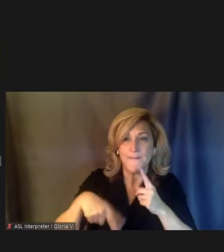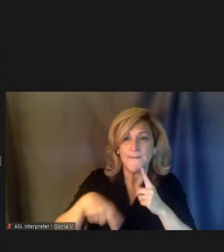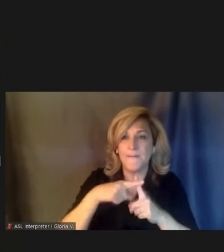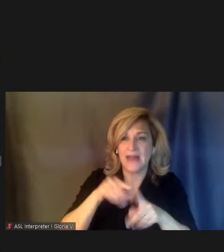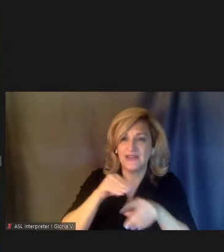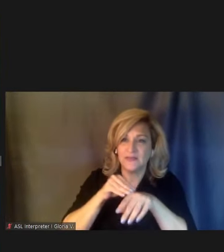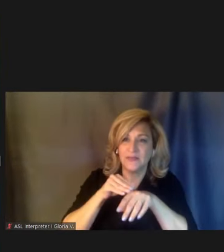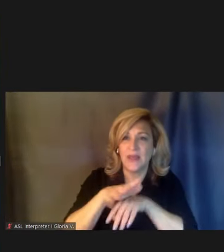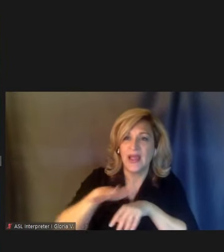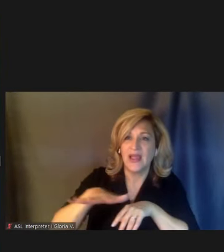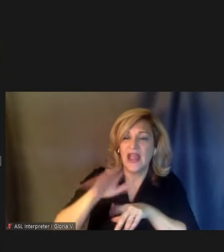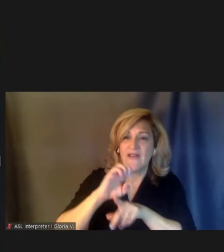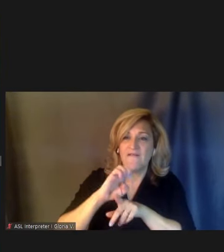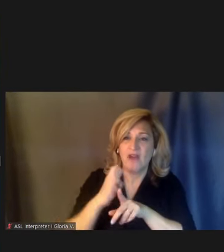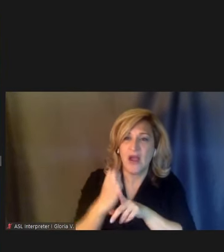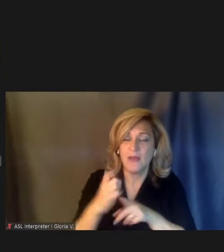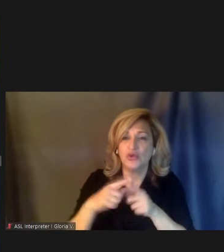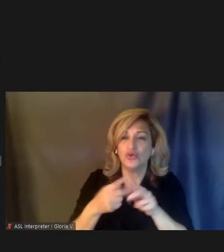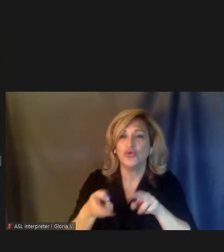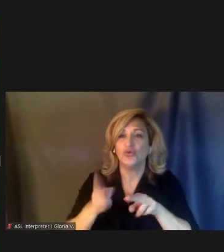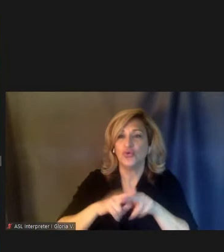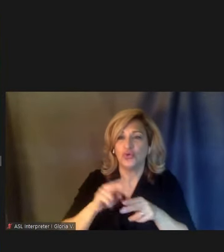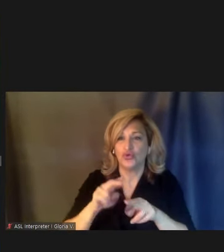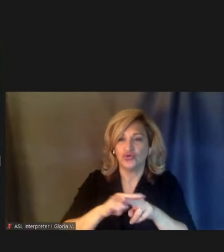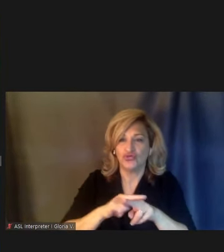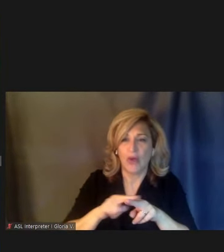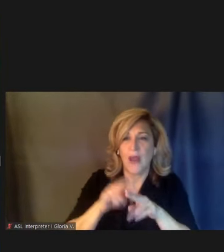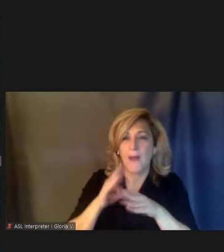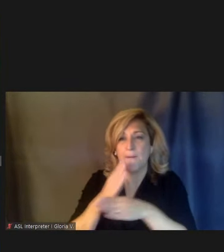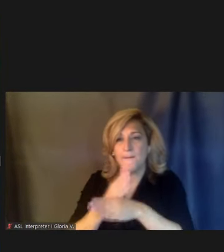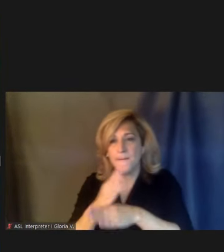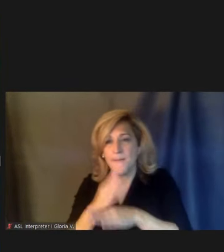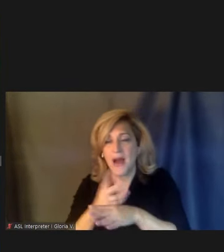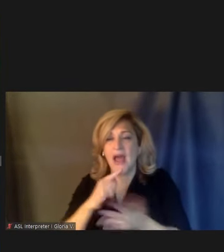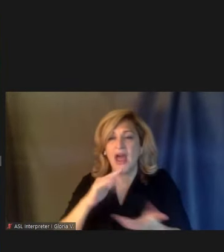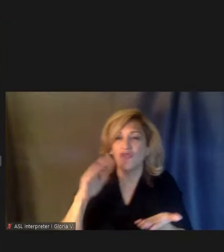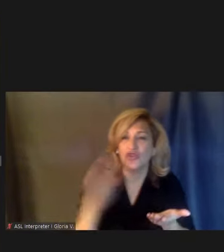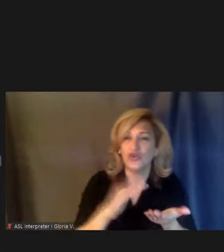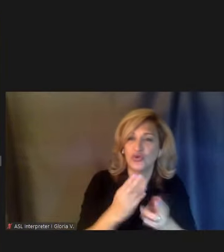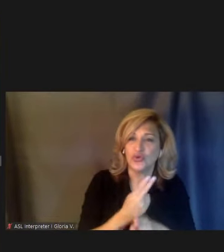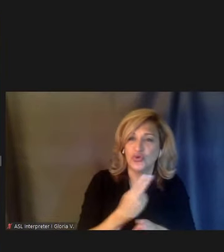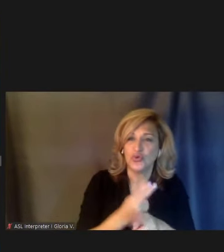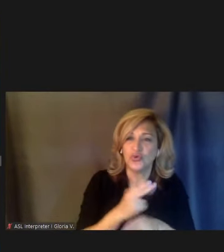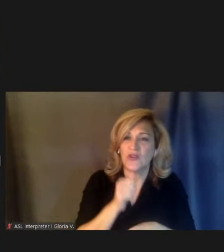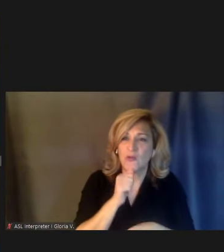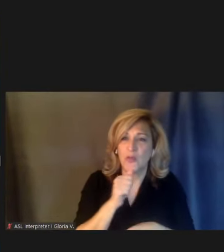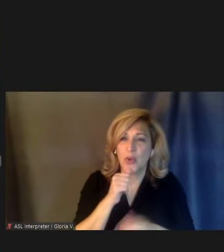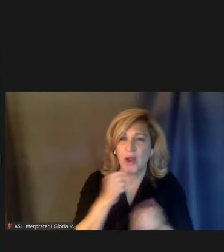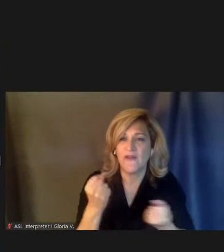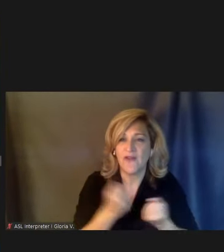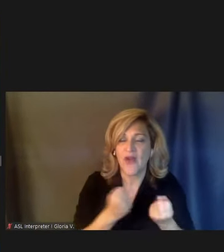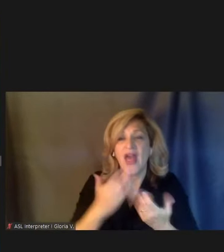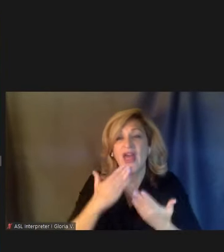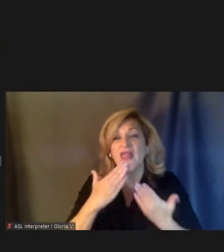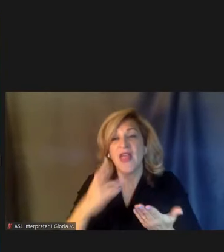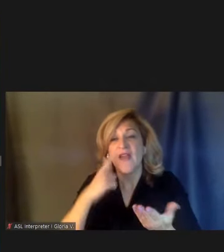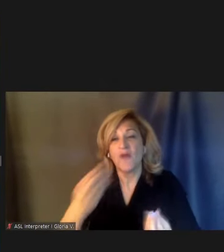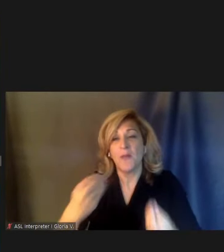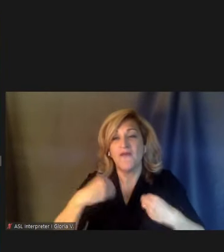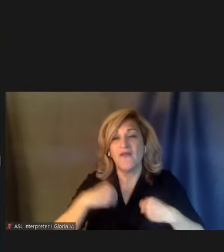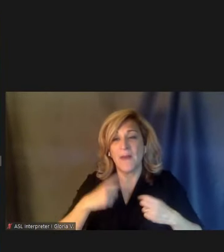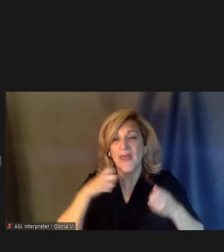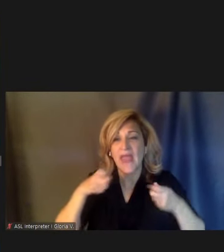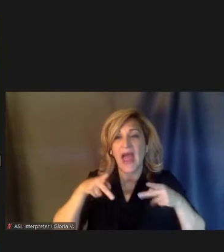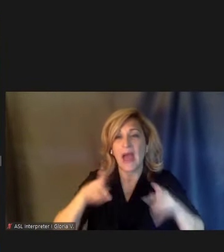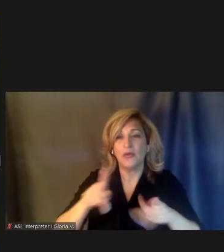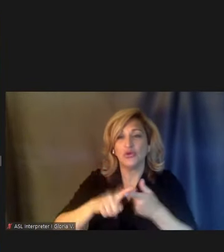environment by increasing the use of public transportation and reducing the use of private vehicles. Thank you for providing me the opportunity to